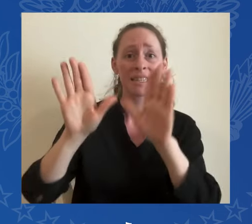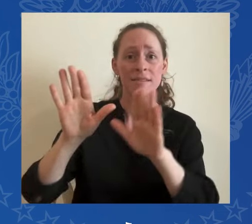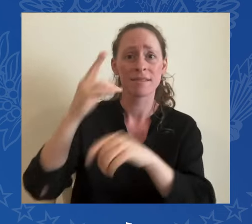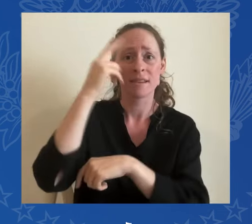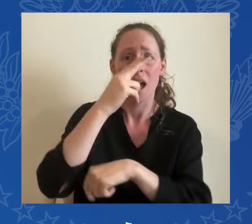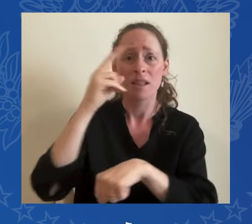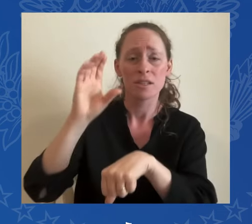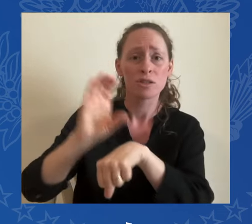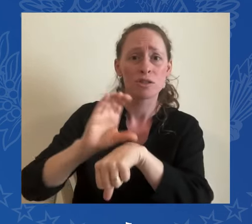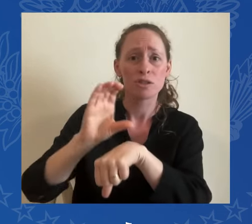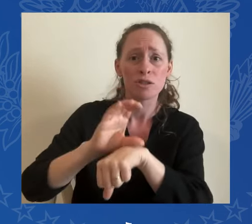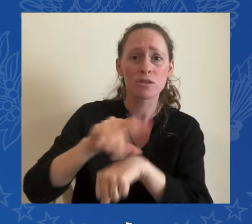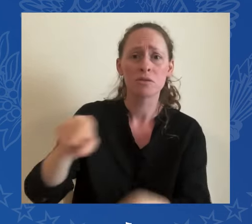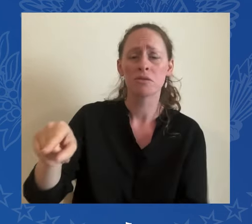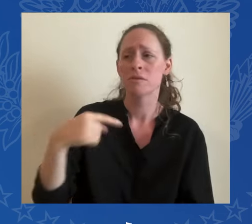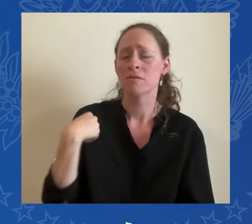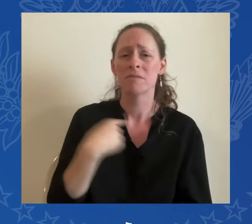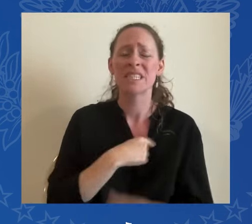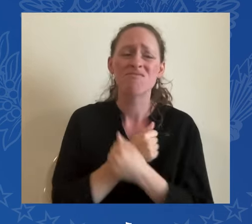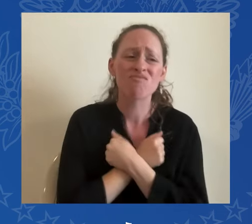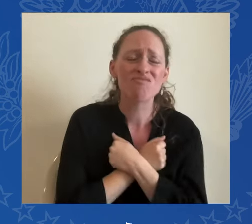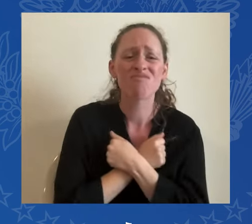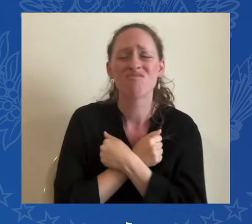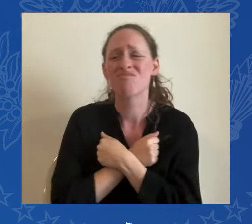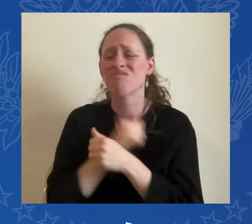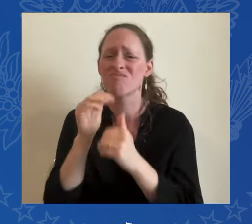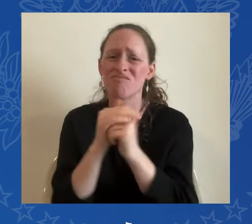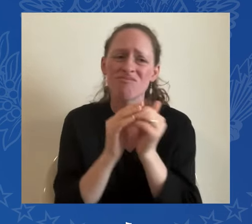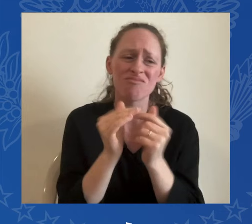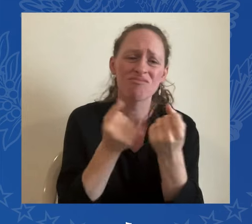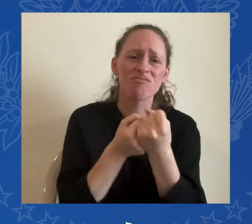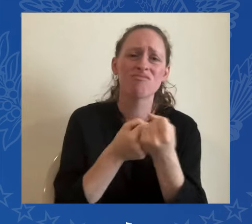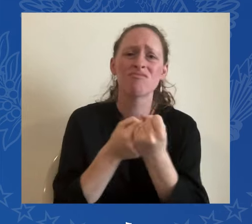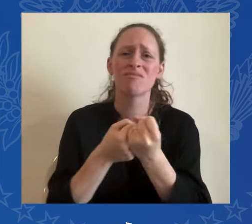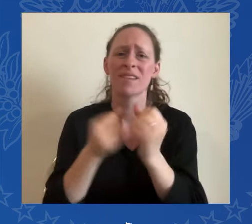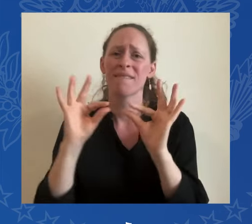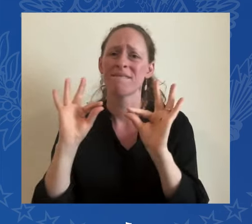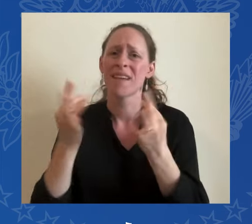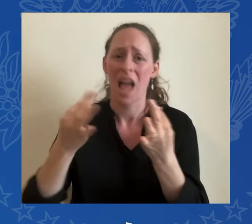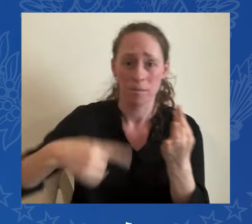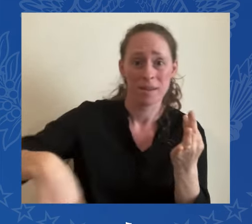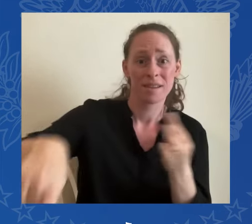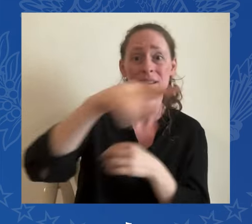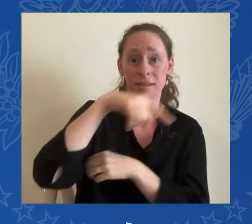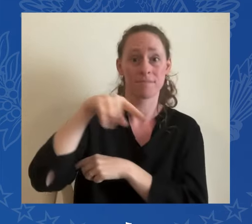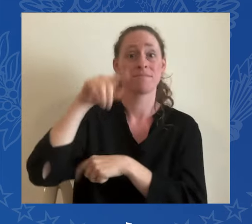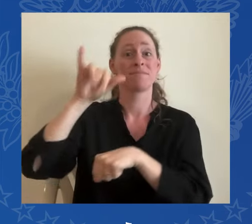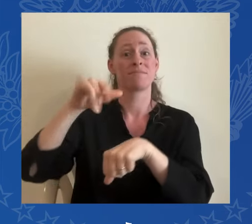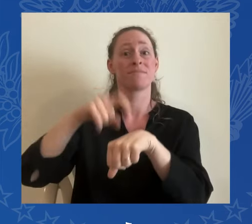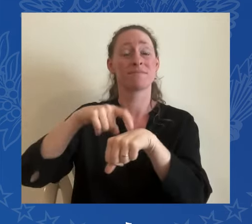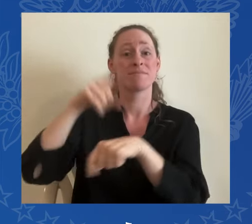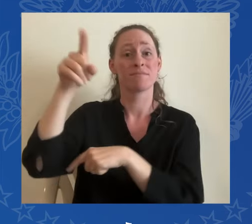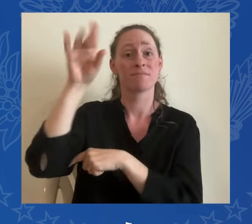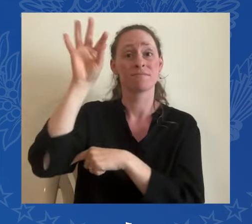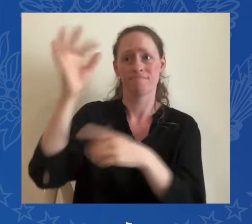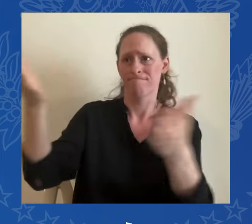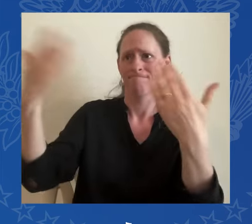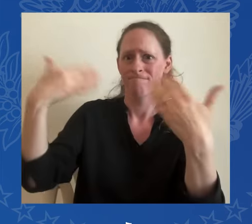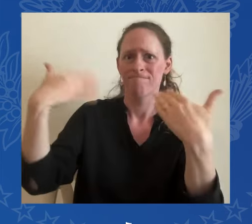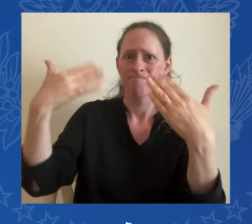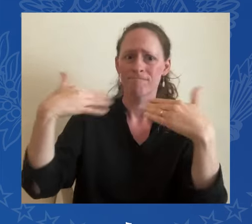altar and sit with him as he spoke on the altar. There wasn't enough room for everybody to go up on the altar, so a mom and her young